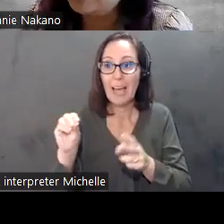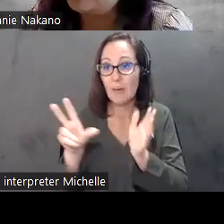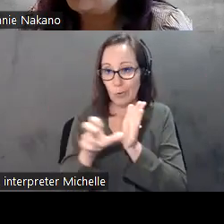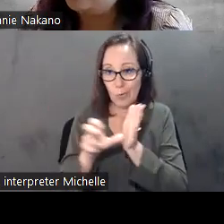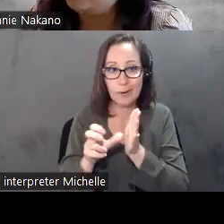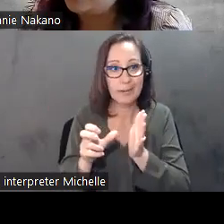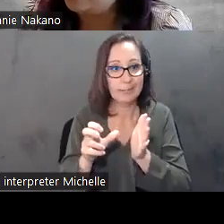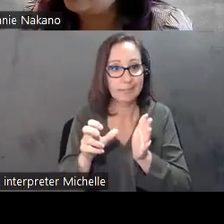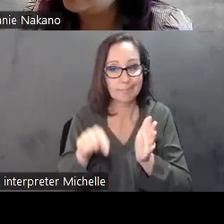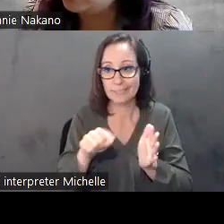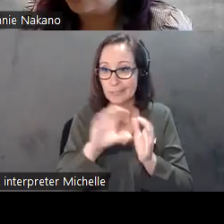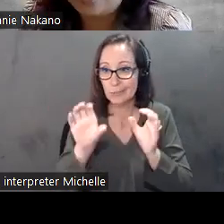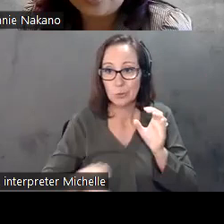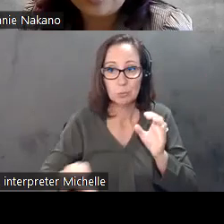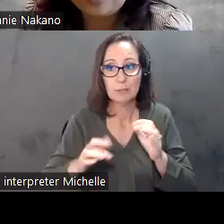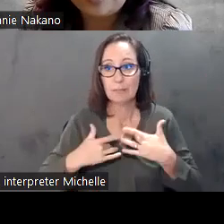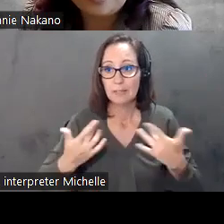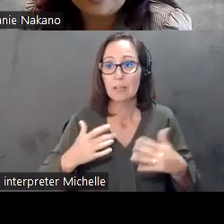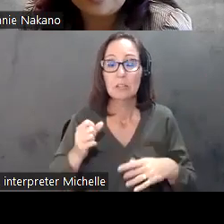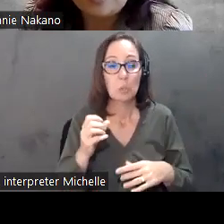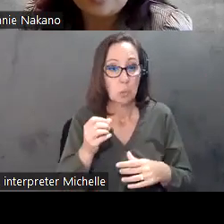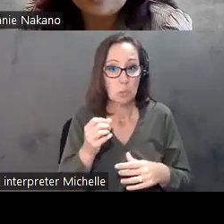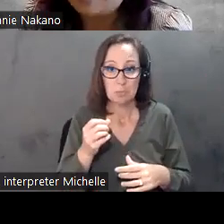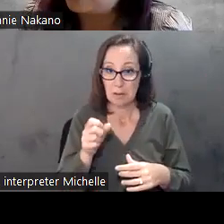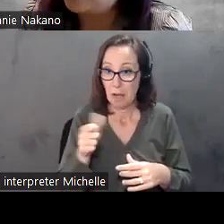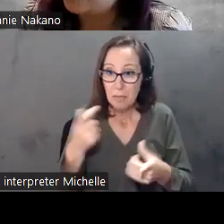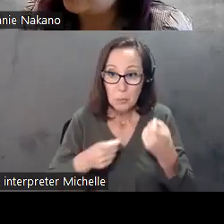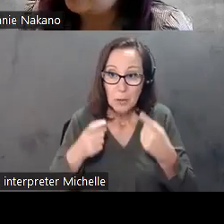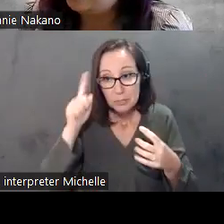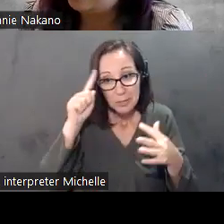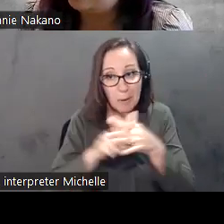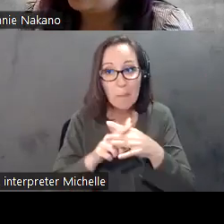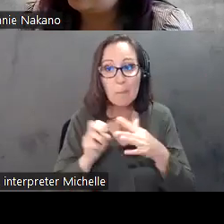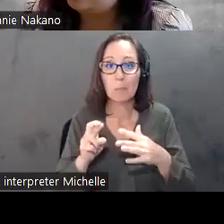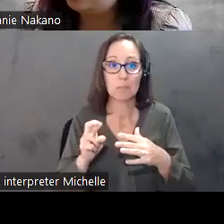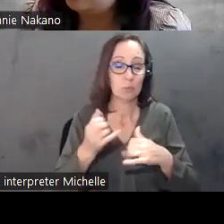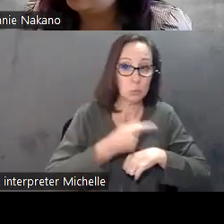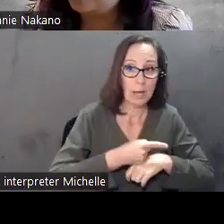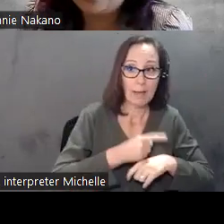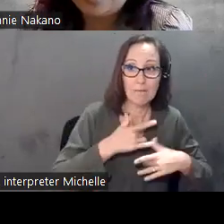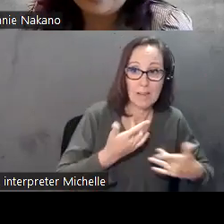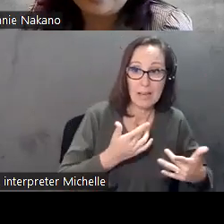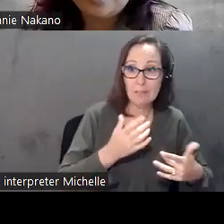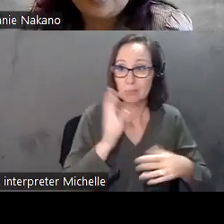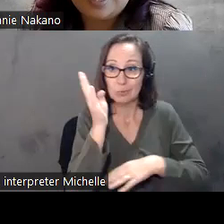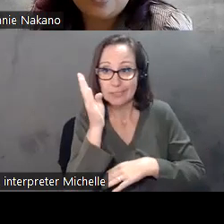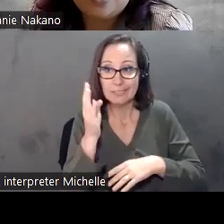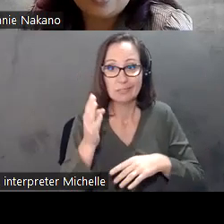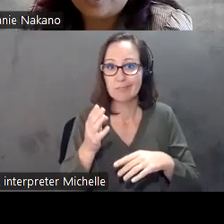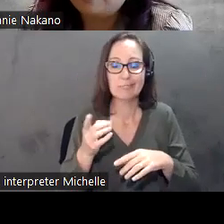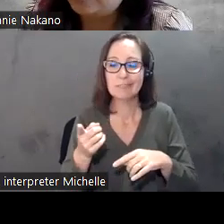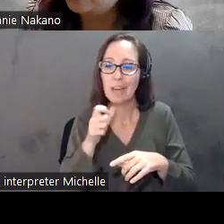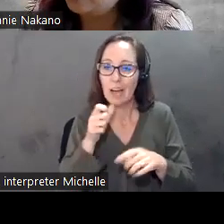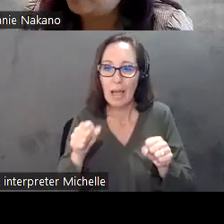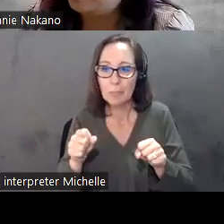event. If you have any additional questions about today's event or anything that was presented that you weren't able to ask in the Q&A or